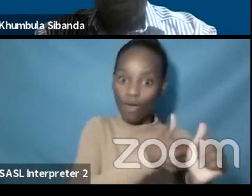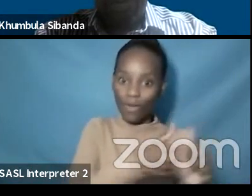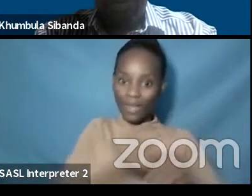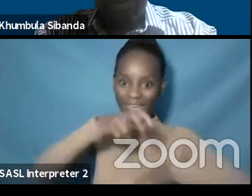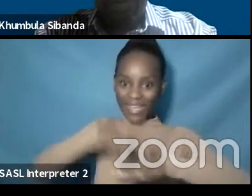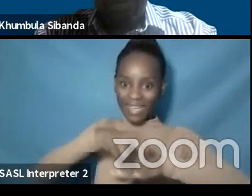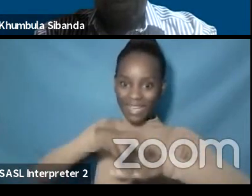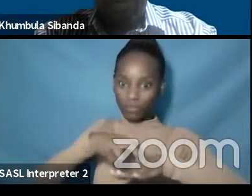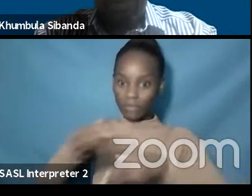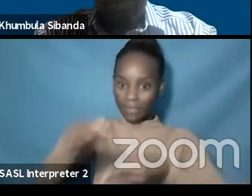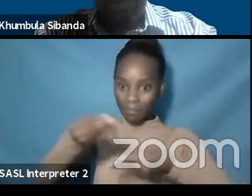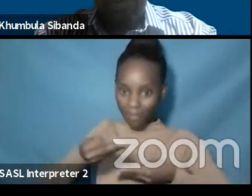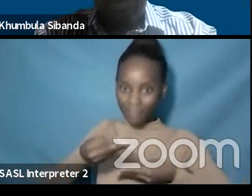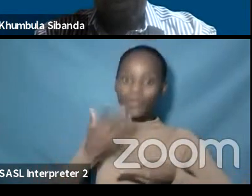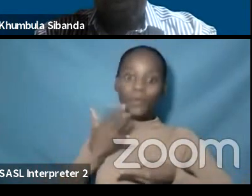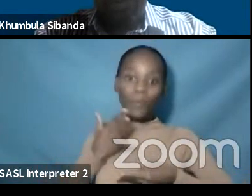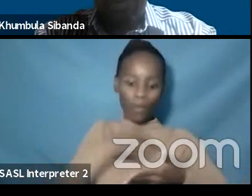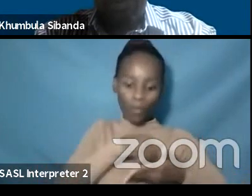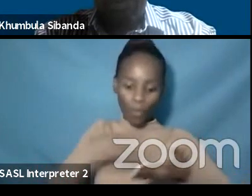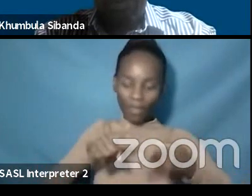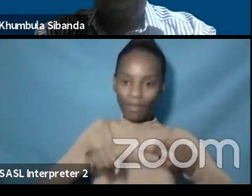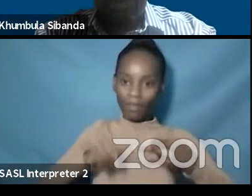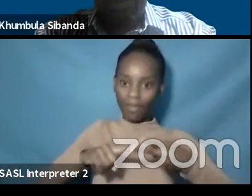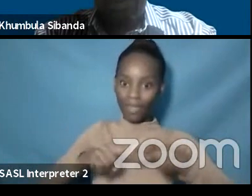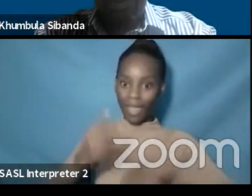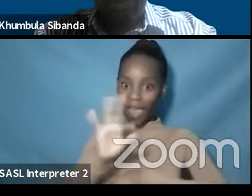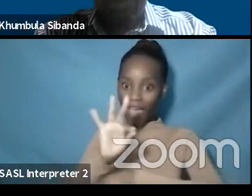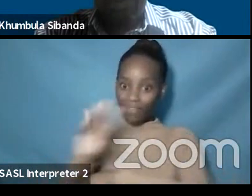to monitor compliance. And we